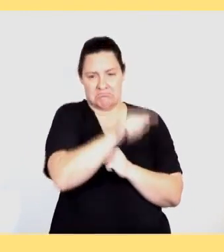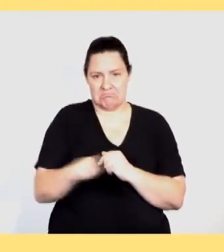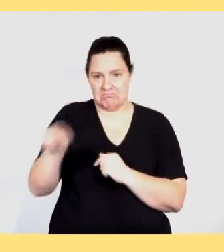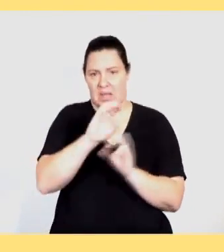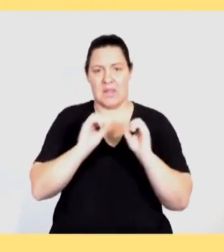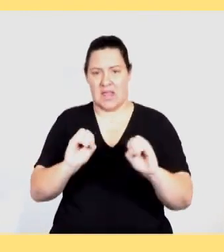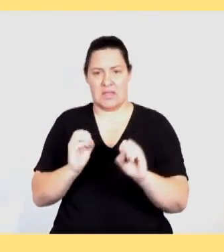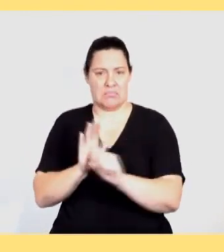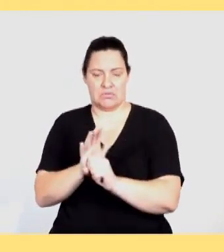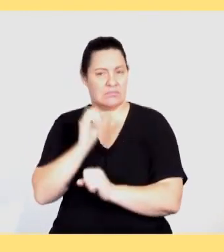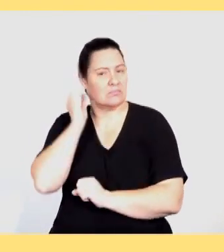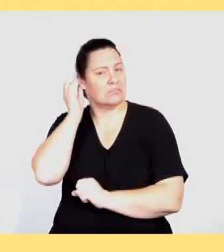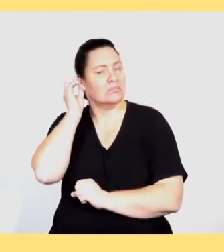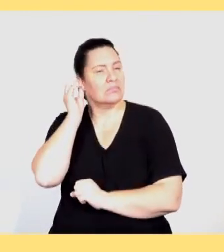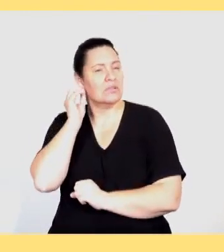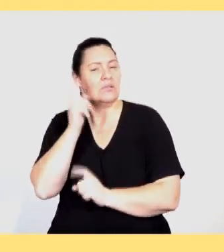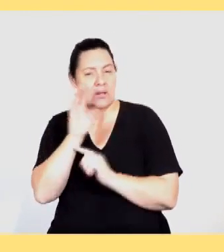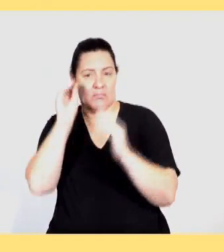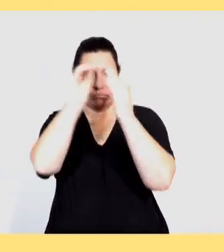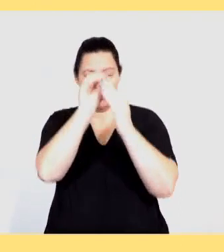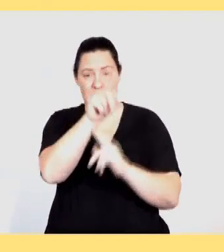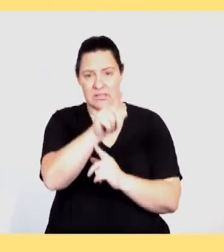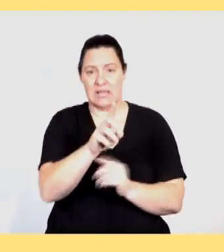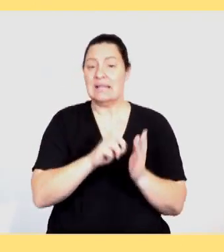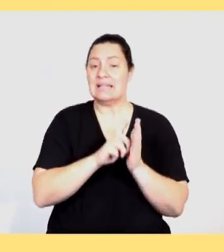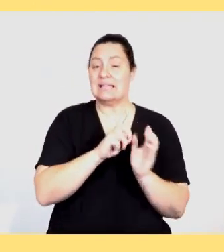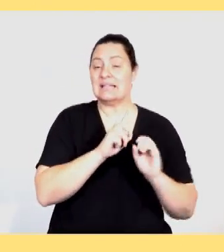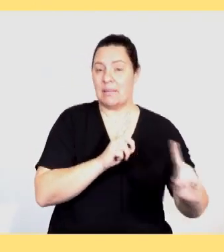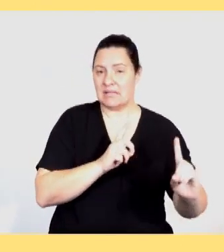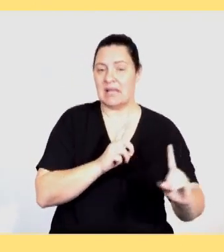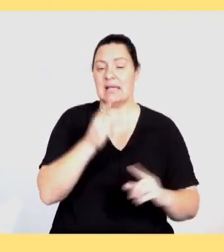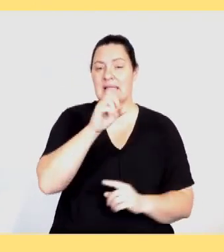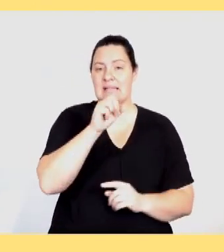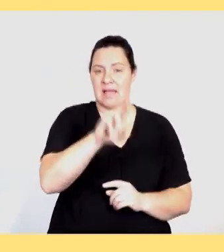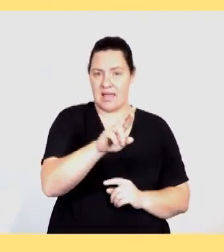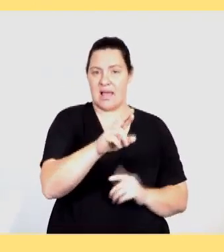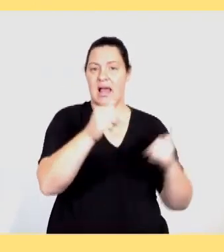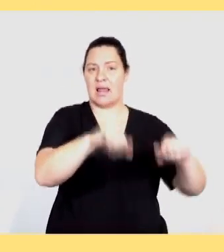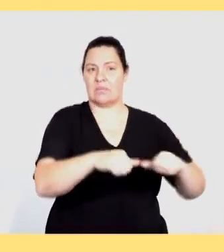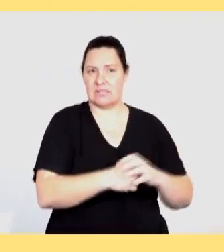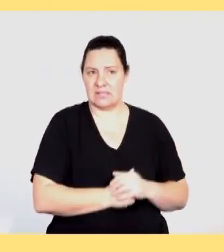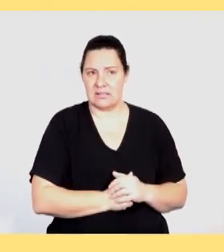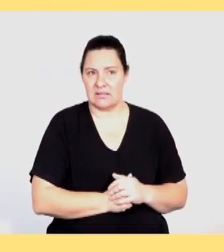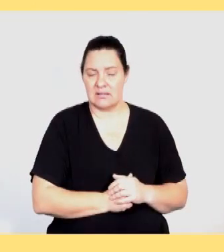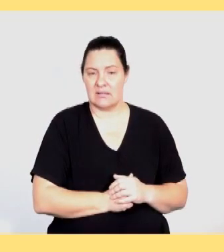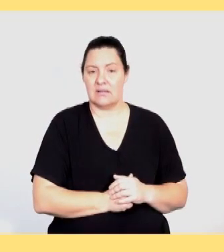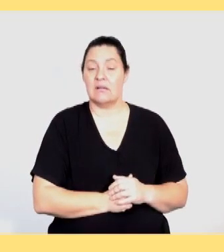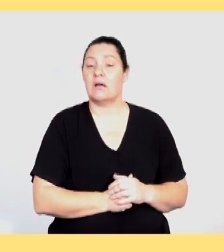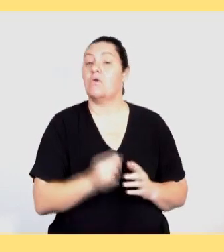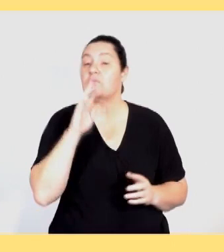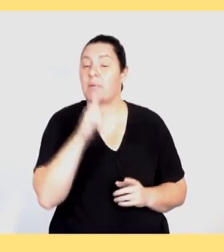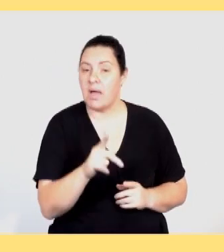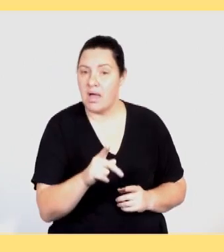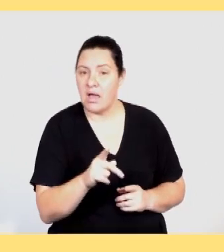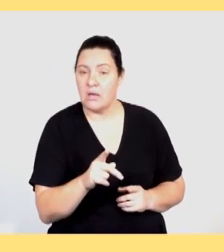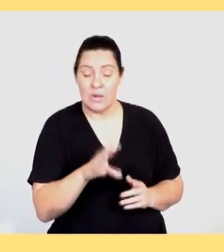in this row. I'm just going to come here and I'm going to debit my debtors allowances.